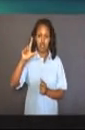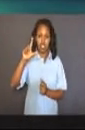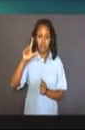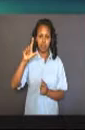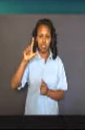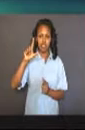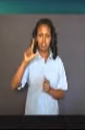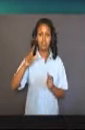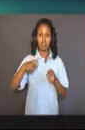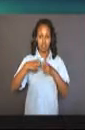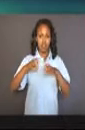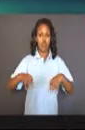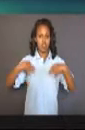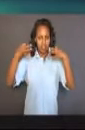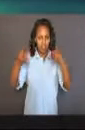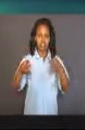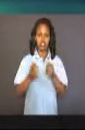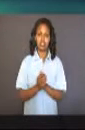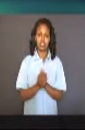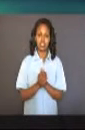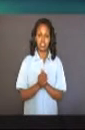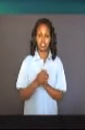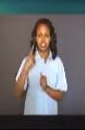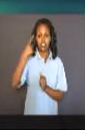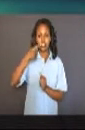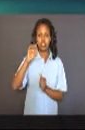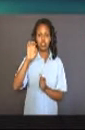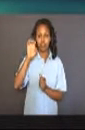Aluminium is a conductor.